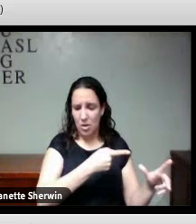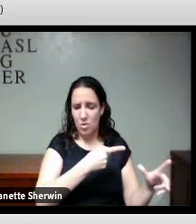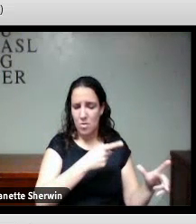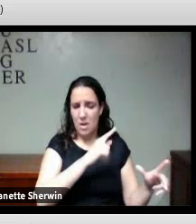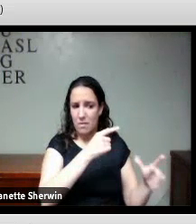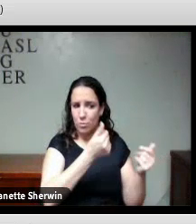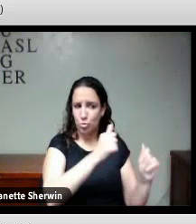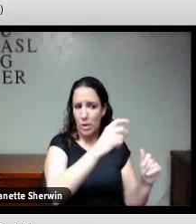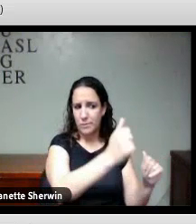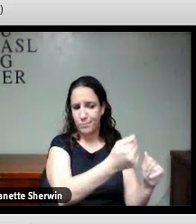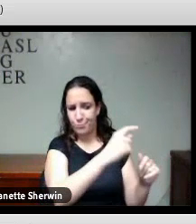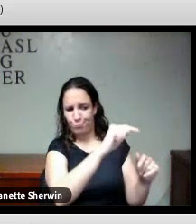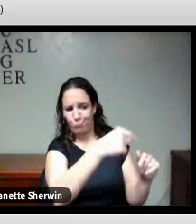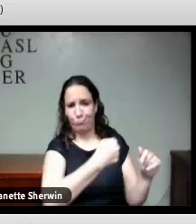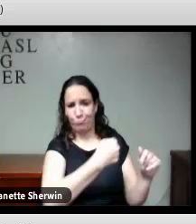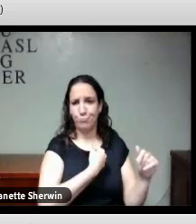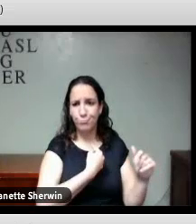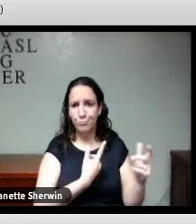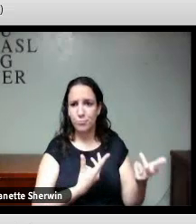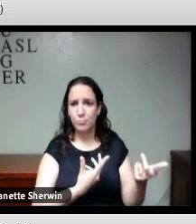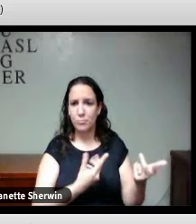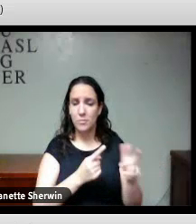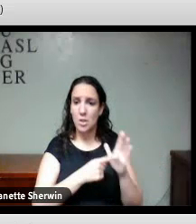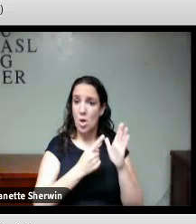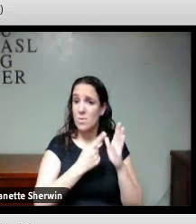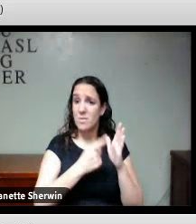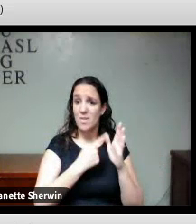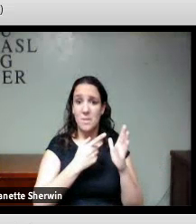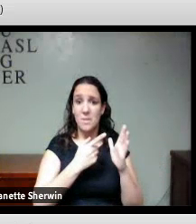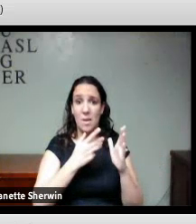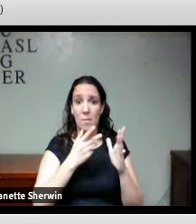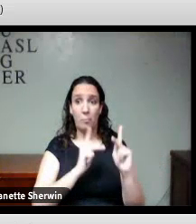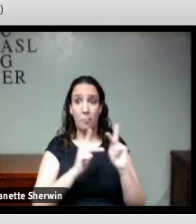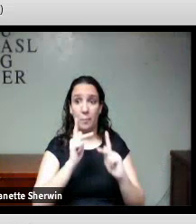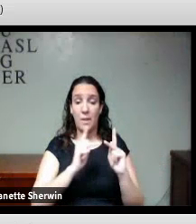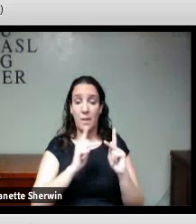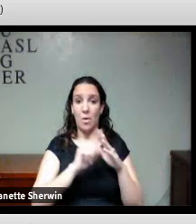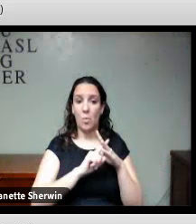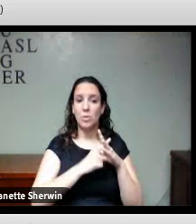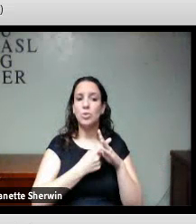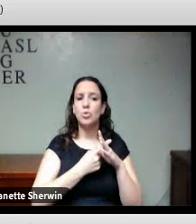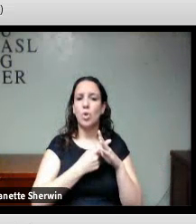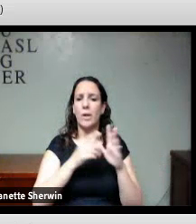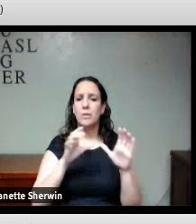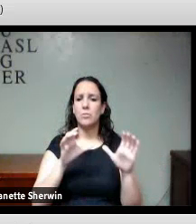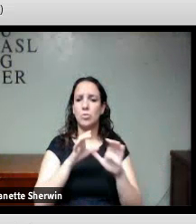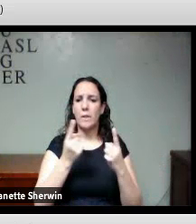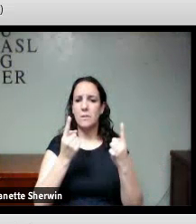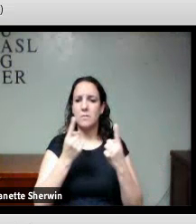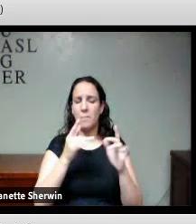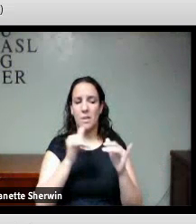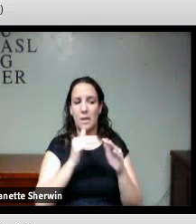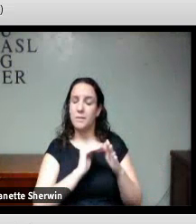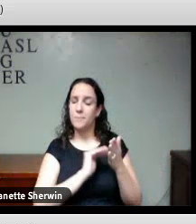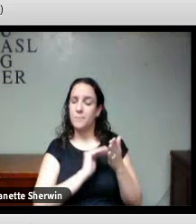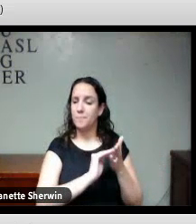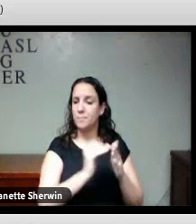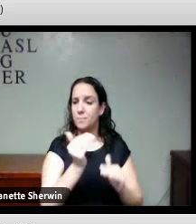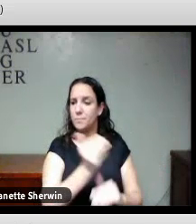our defenses come up, sometimes people will either start doing something to almost dismiss that person, or they